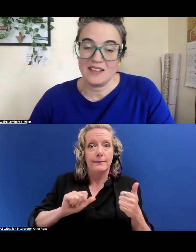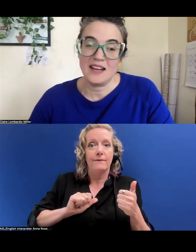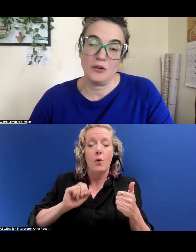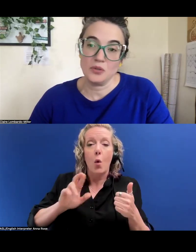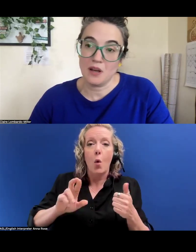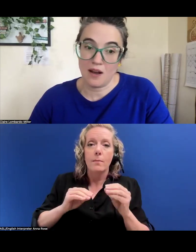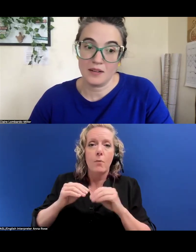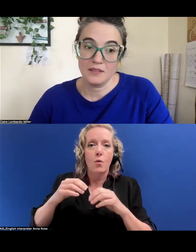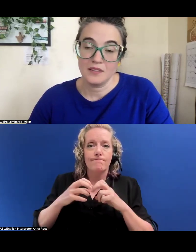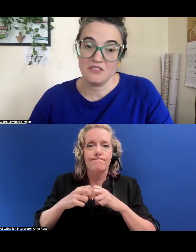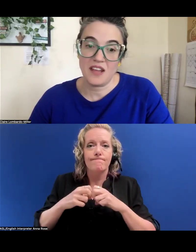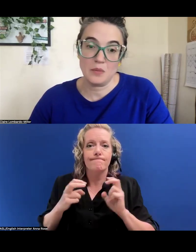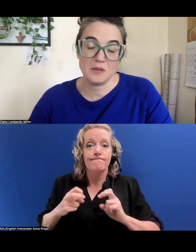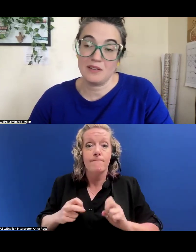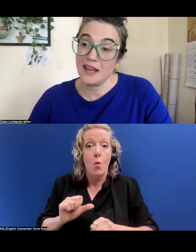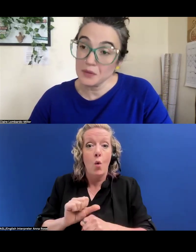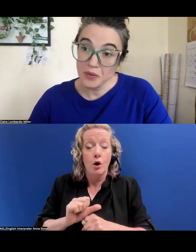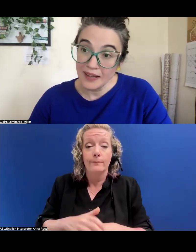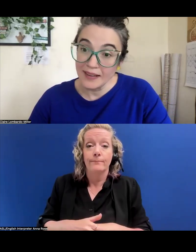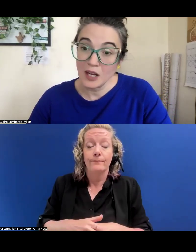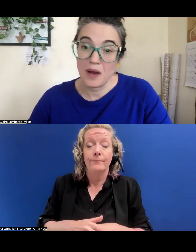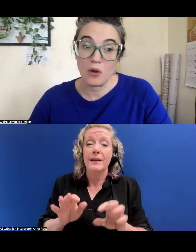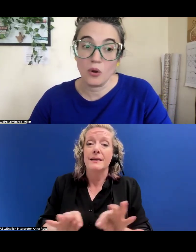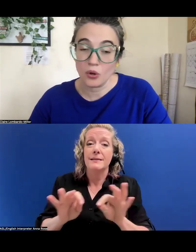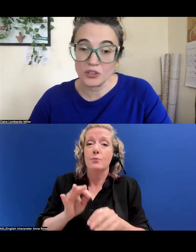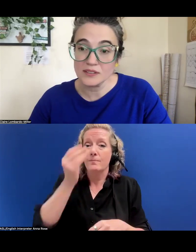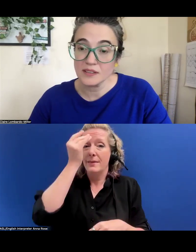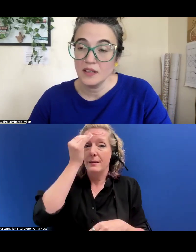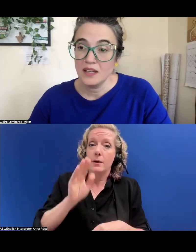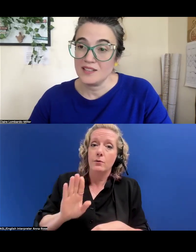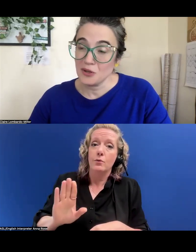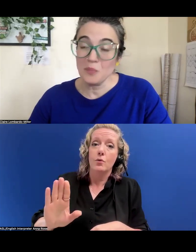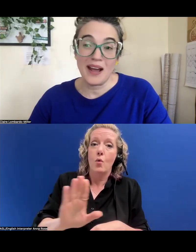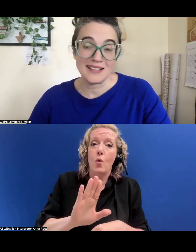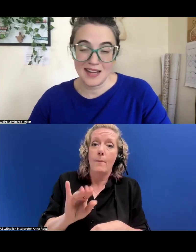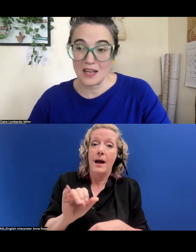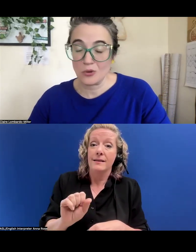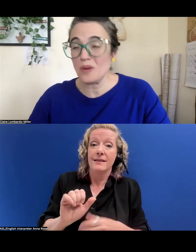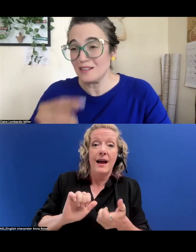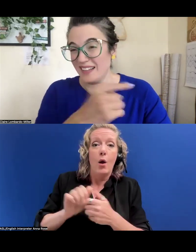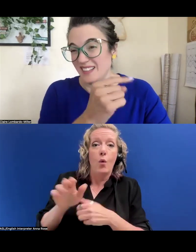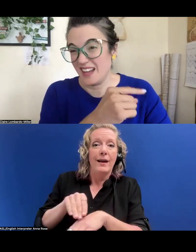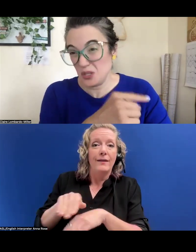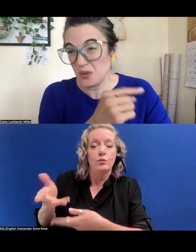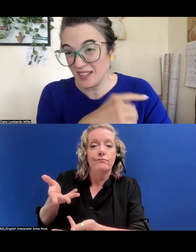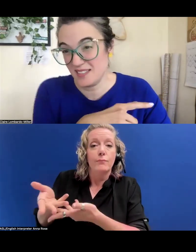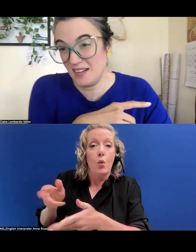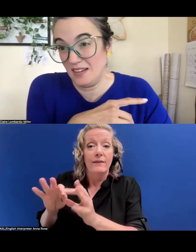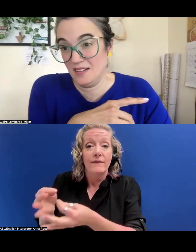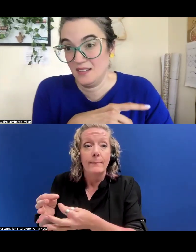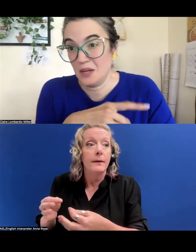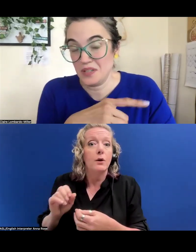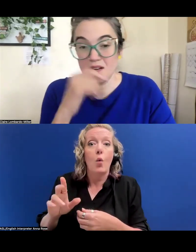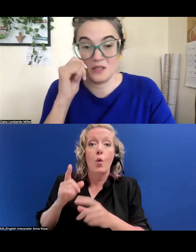bias and then how you talk to families about language planning, about goals. Is your bias taking the wheel, like in that UK